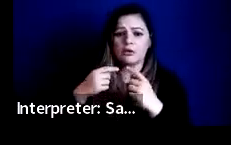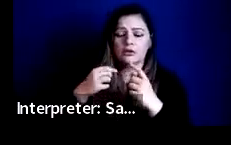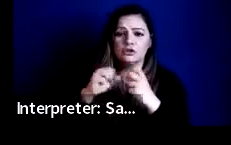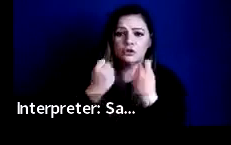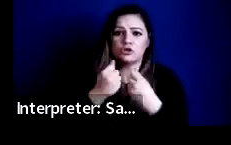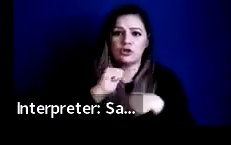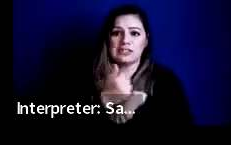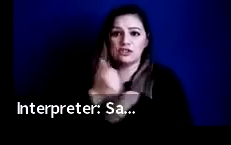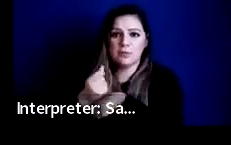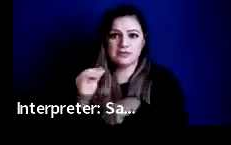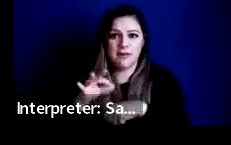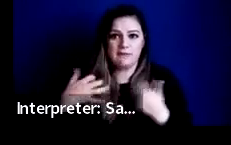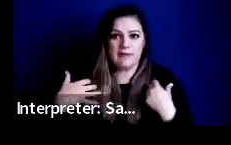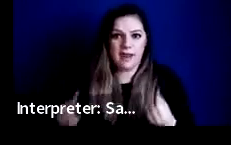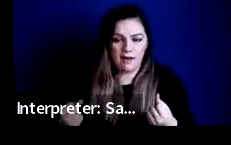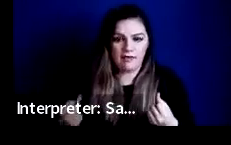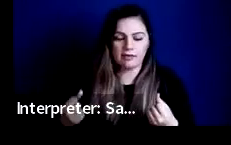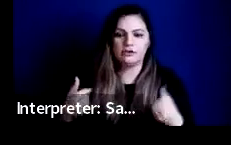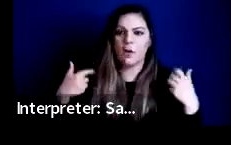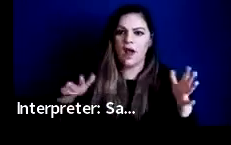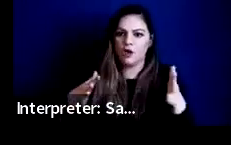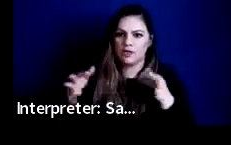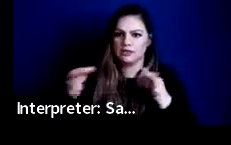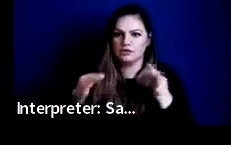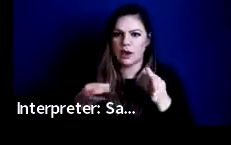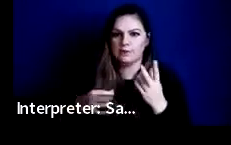different, if we want to call them